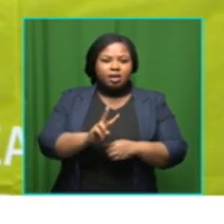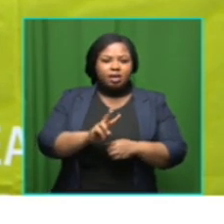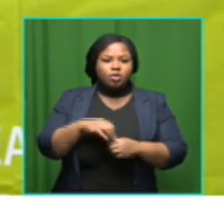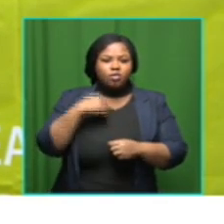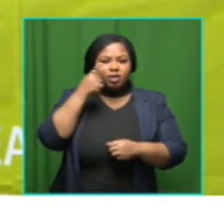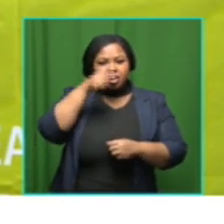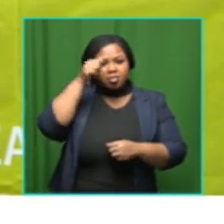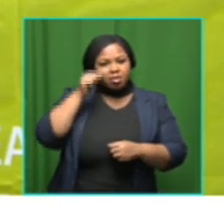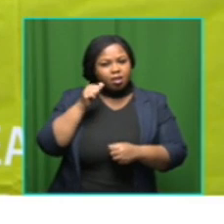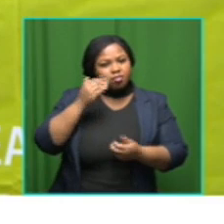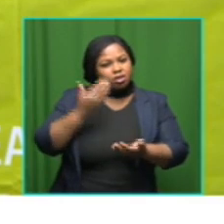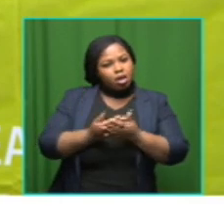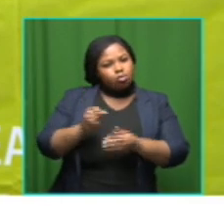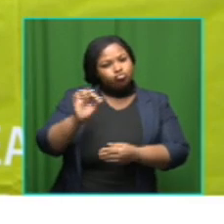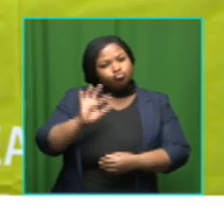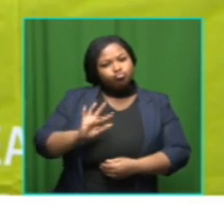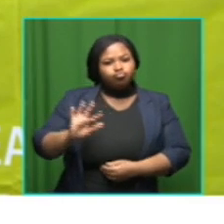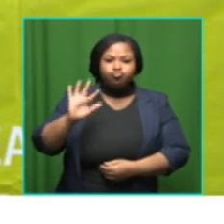be around,